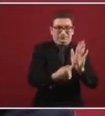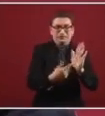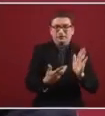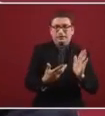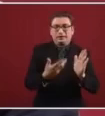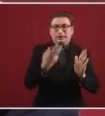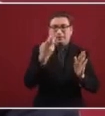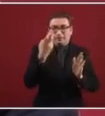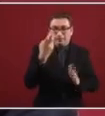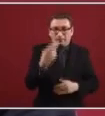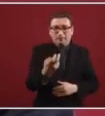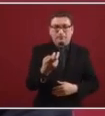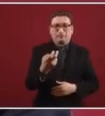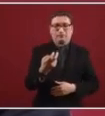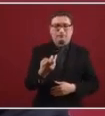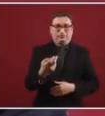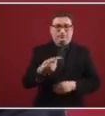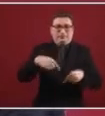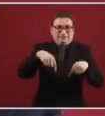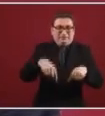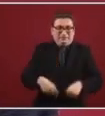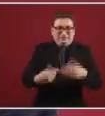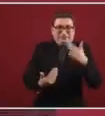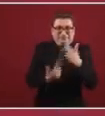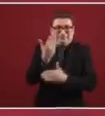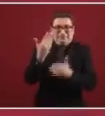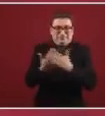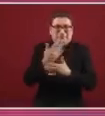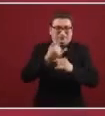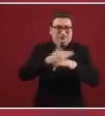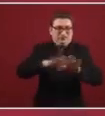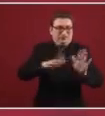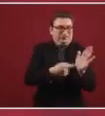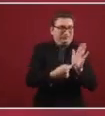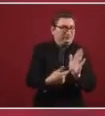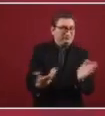Para eso son las mañaneras.